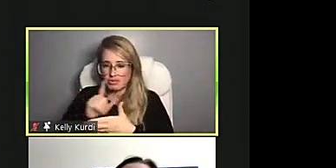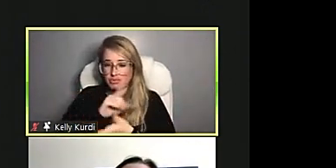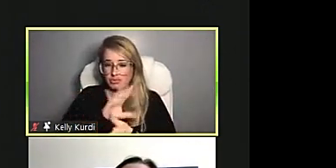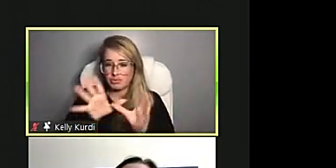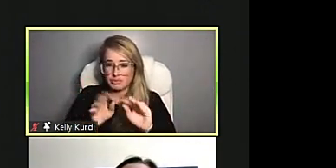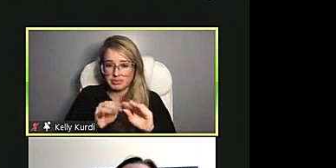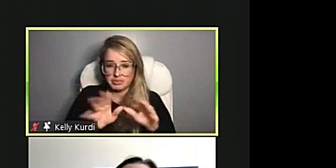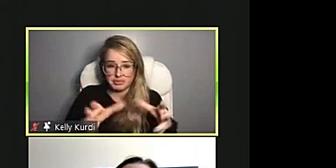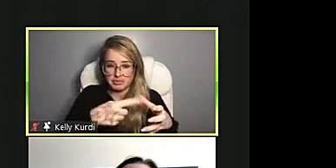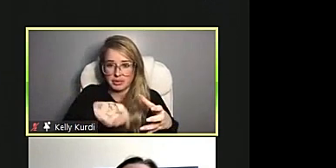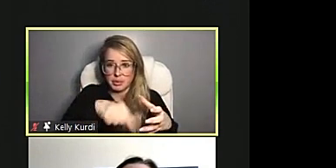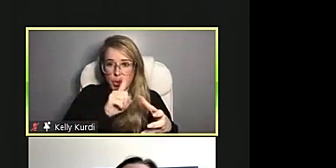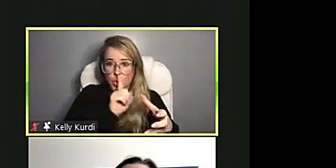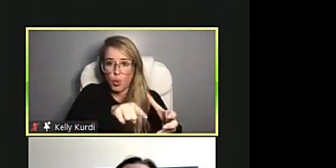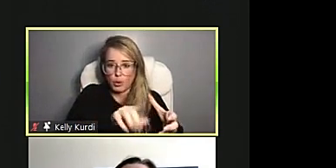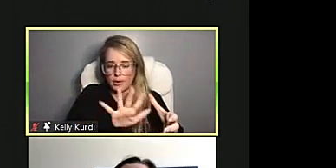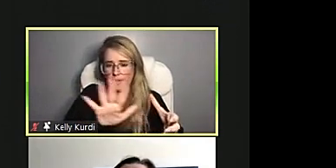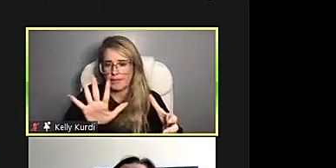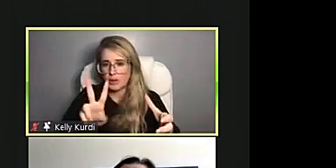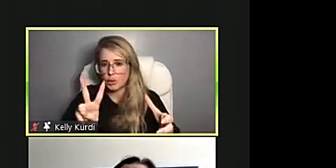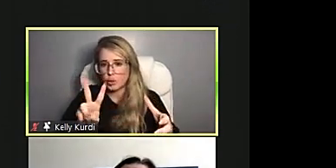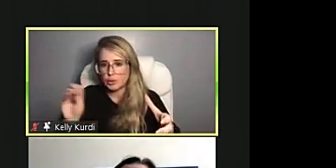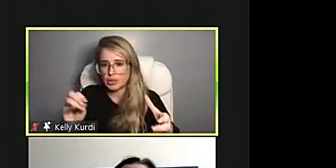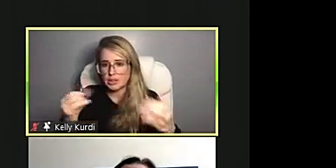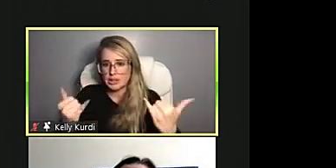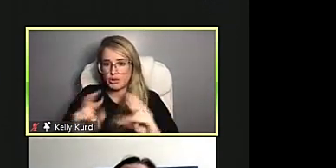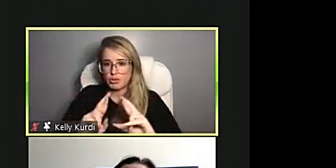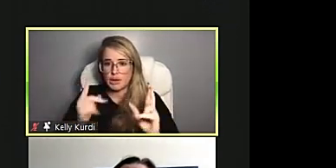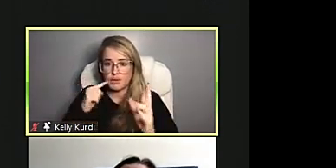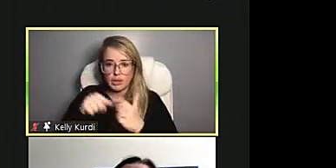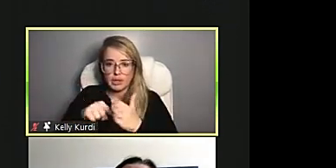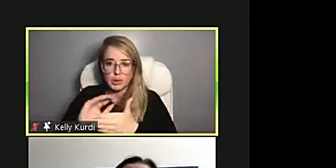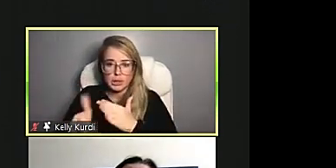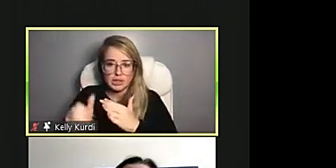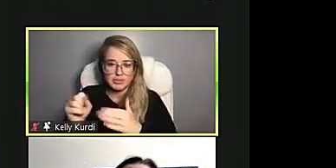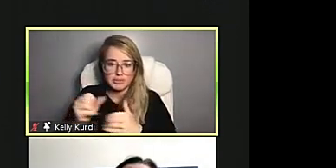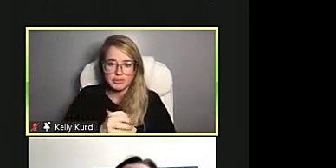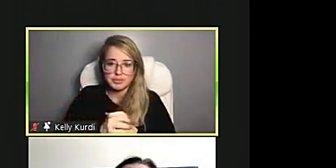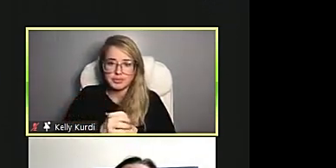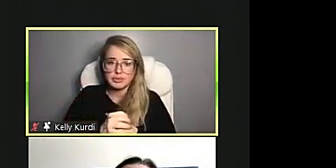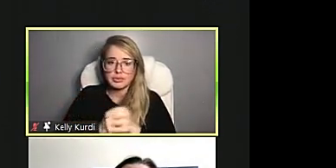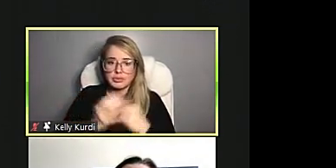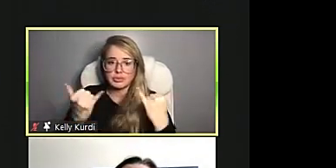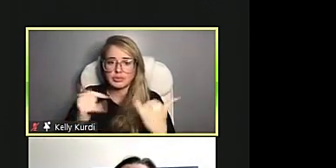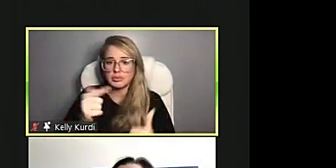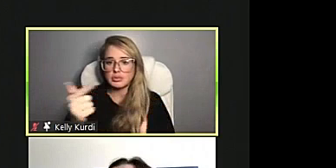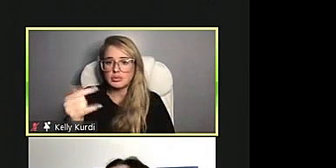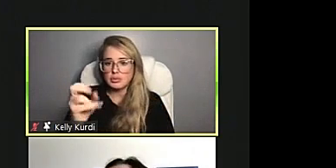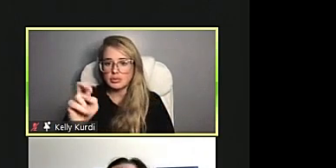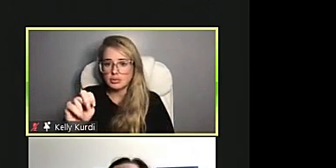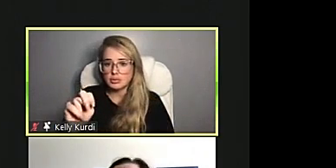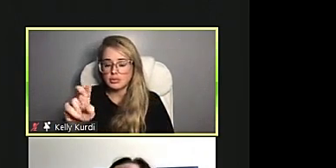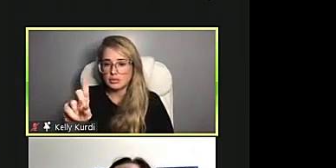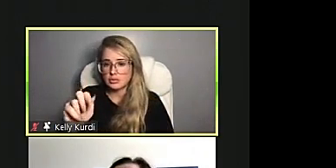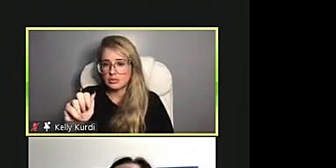ordered already in the state ready to go for this weekend. Let's go to John Daly.